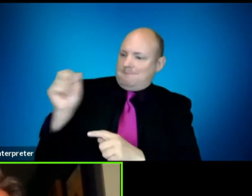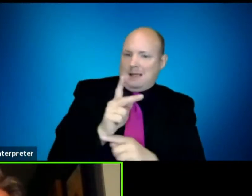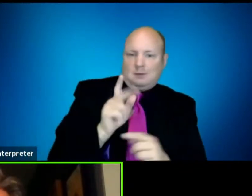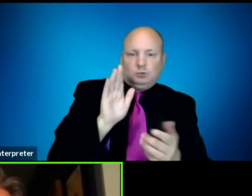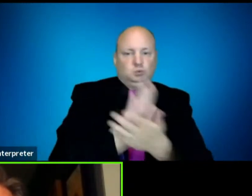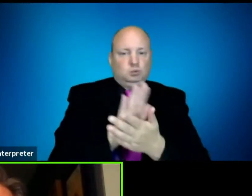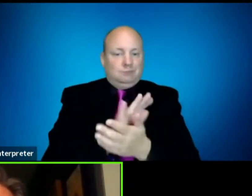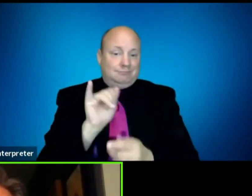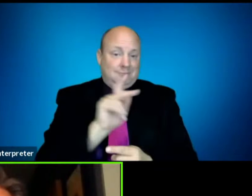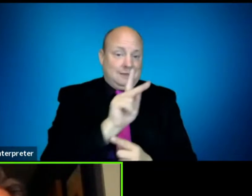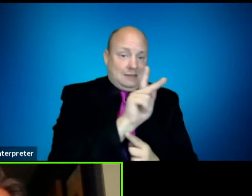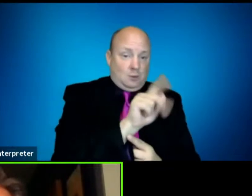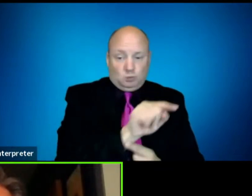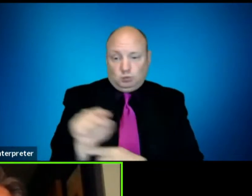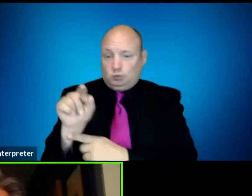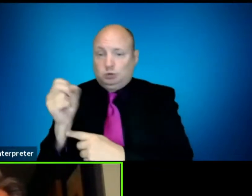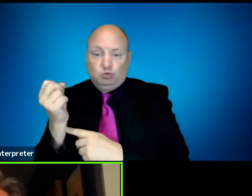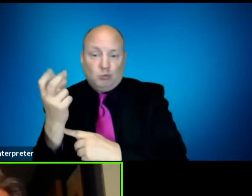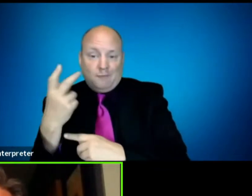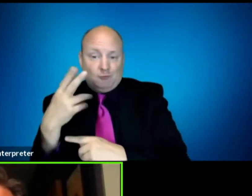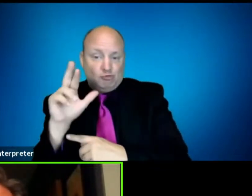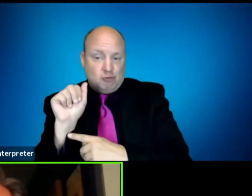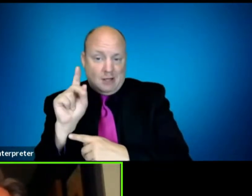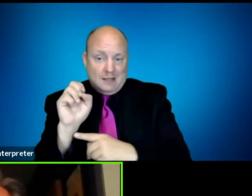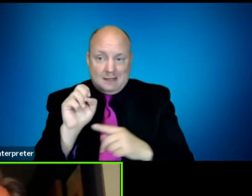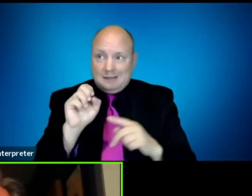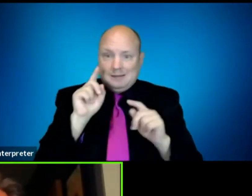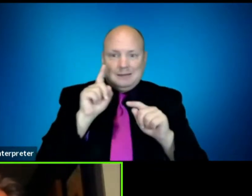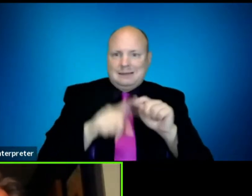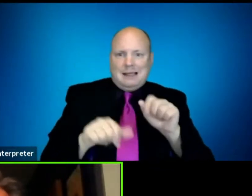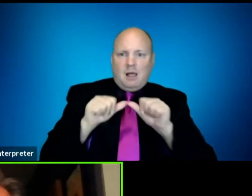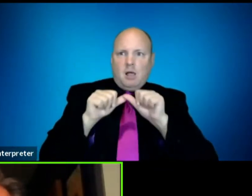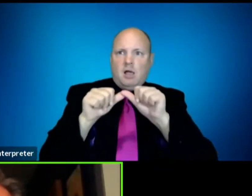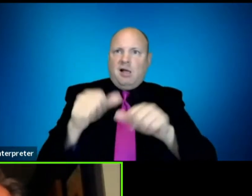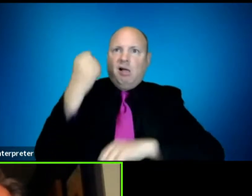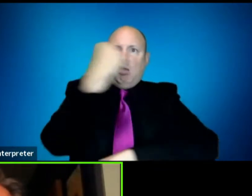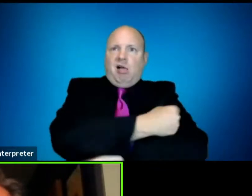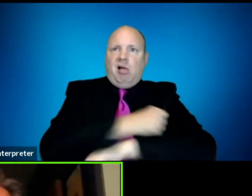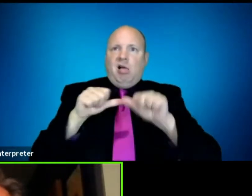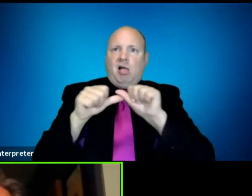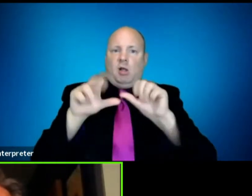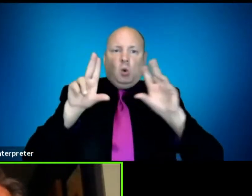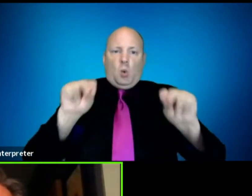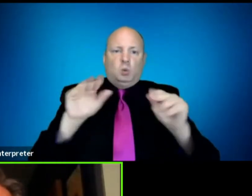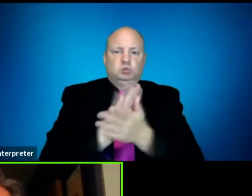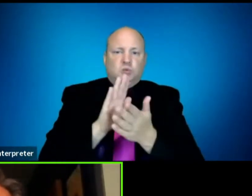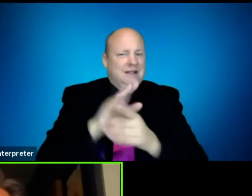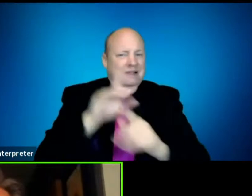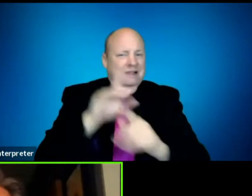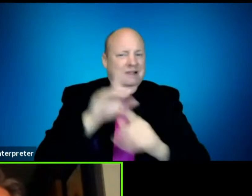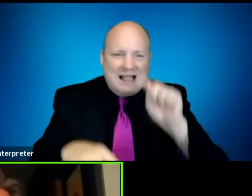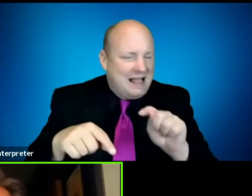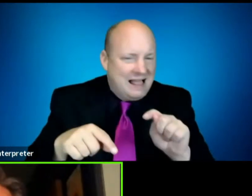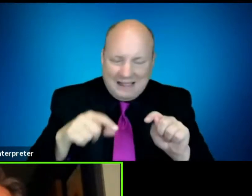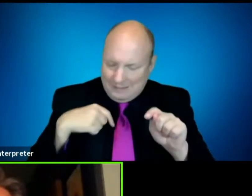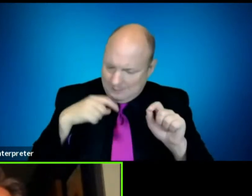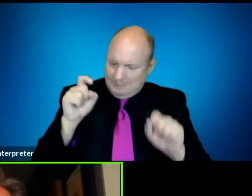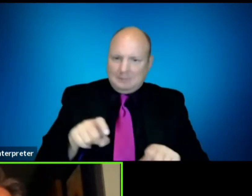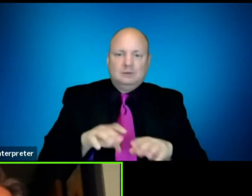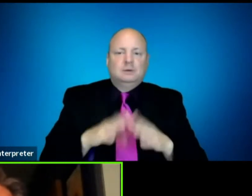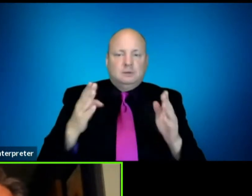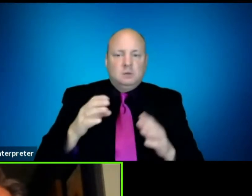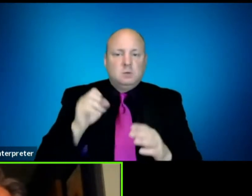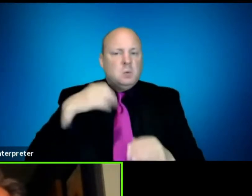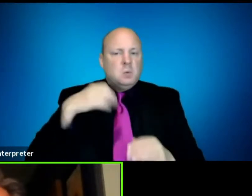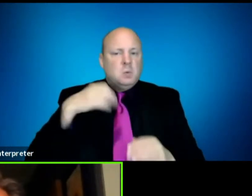down forever. We know that vaccines and masks and some common sense rethinking of what we're doing are our best tools to combat this